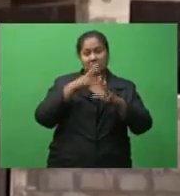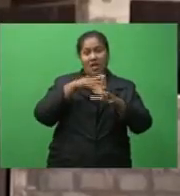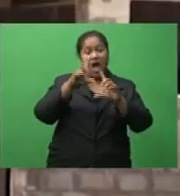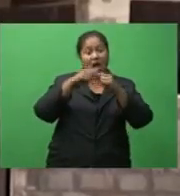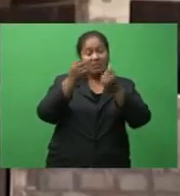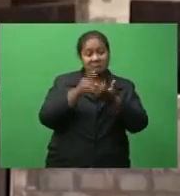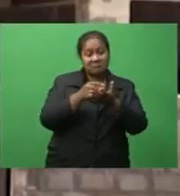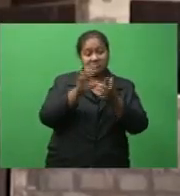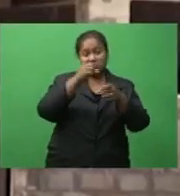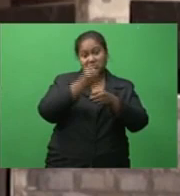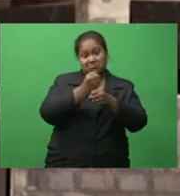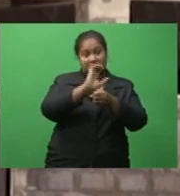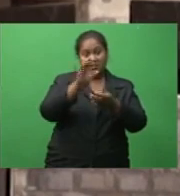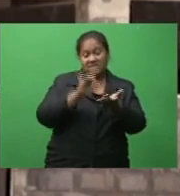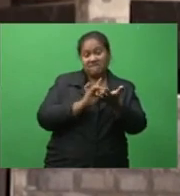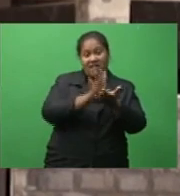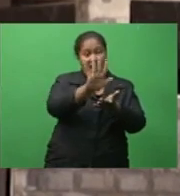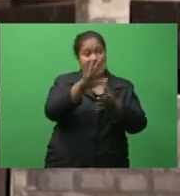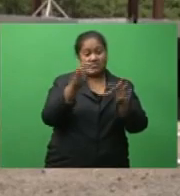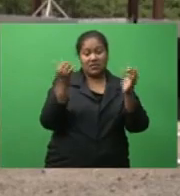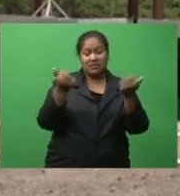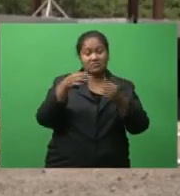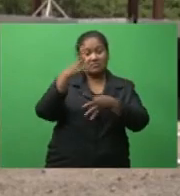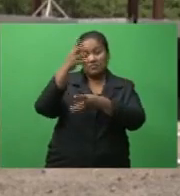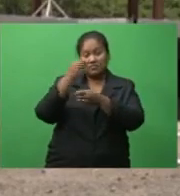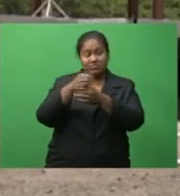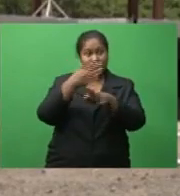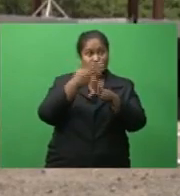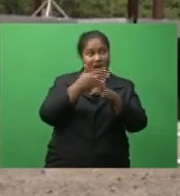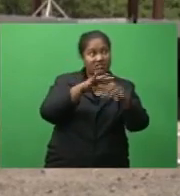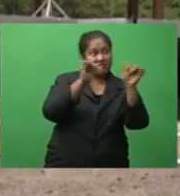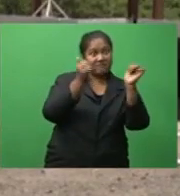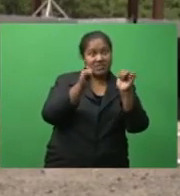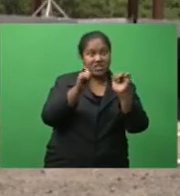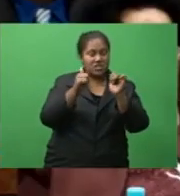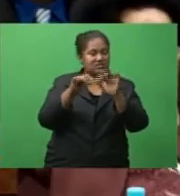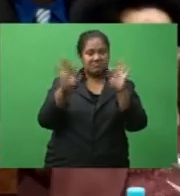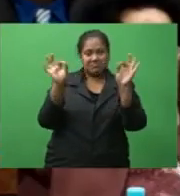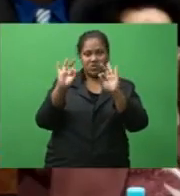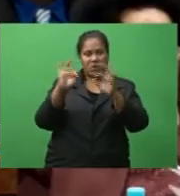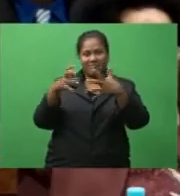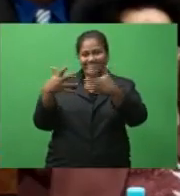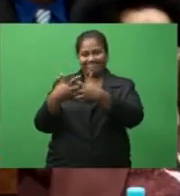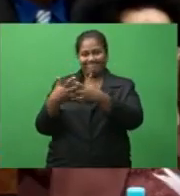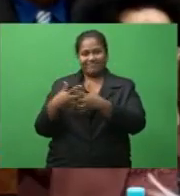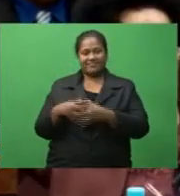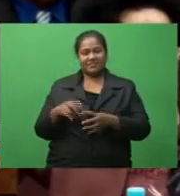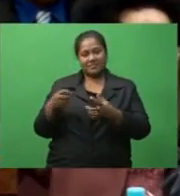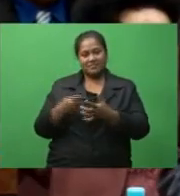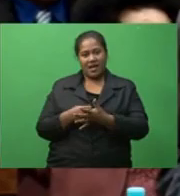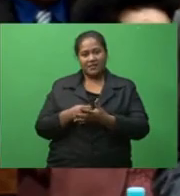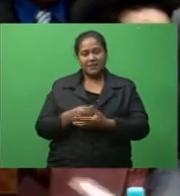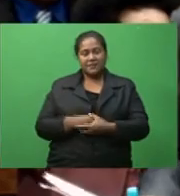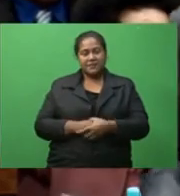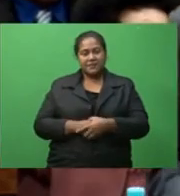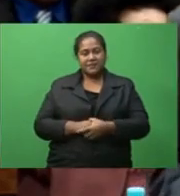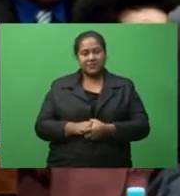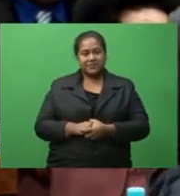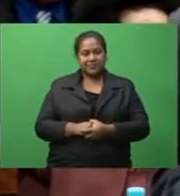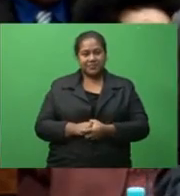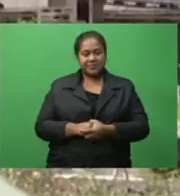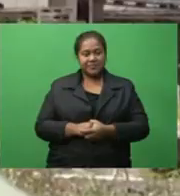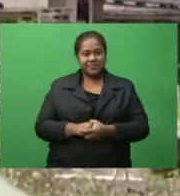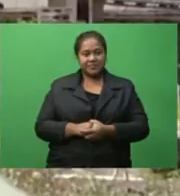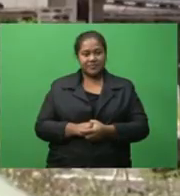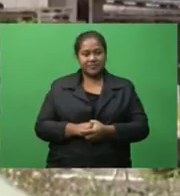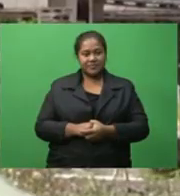fired and that the amount of work that the contractor did is not commensurate with the amount of money that is already